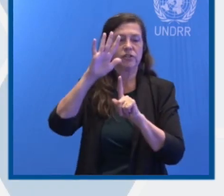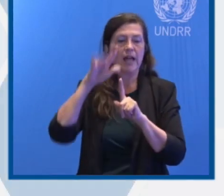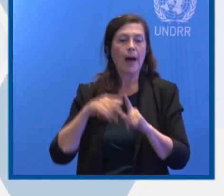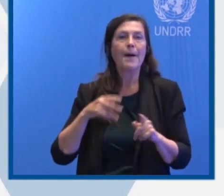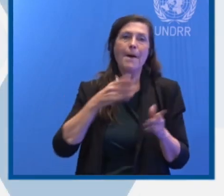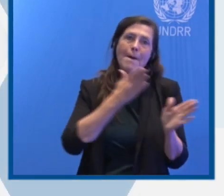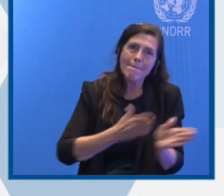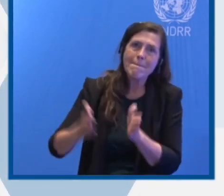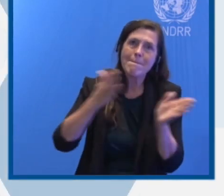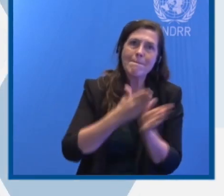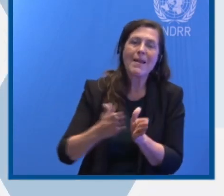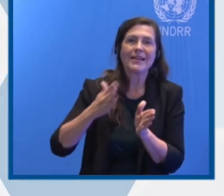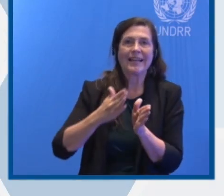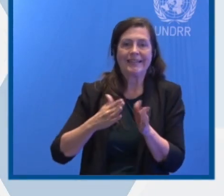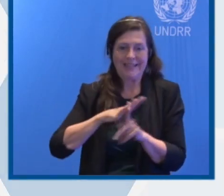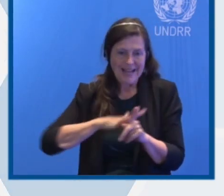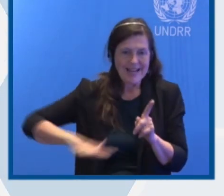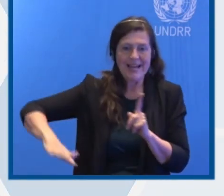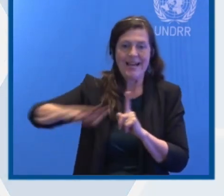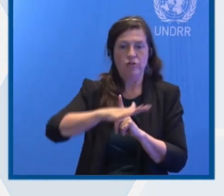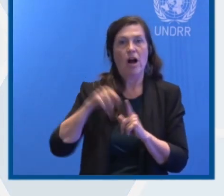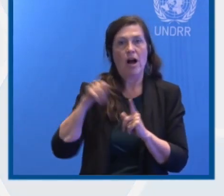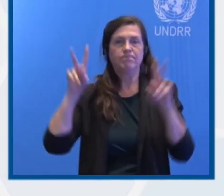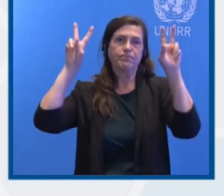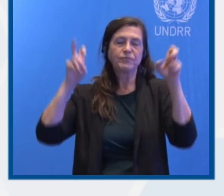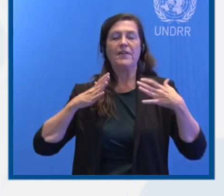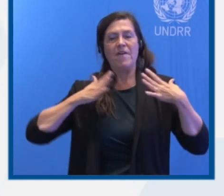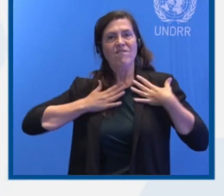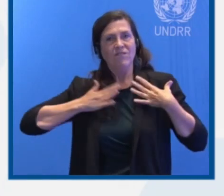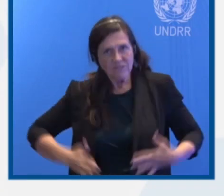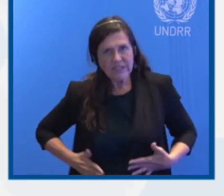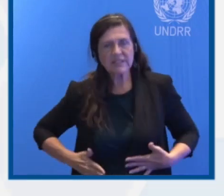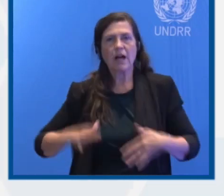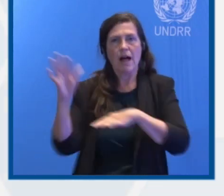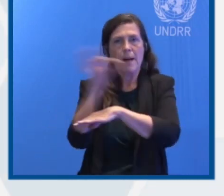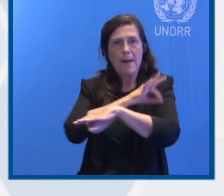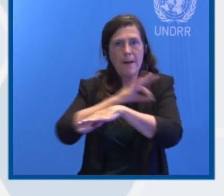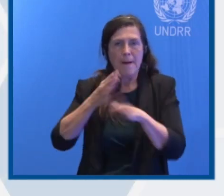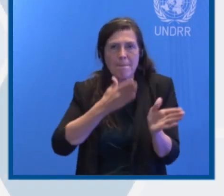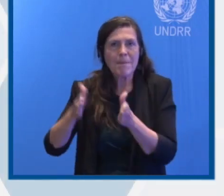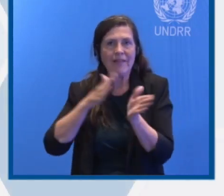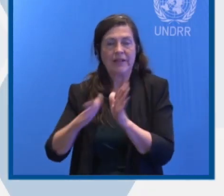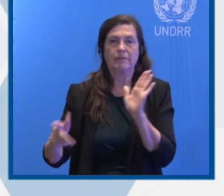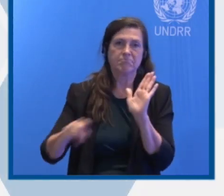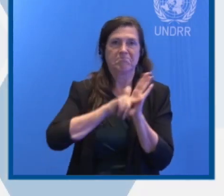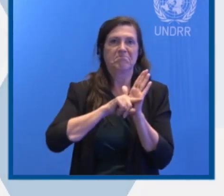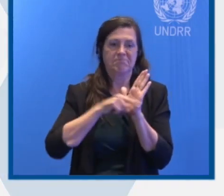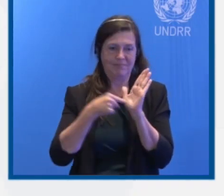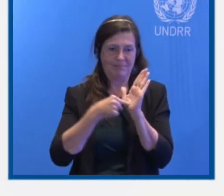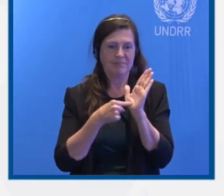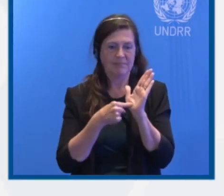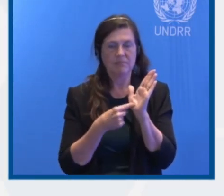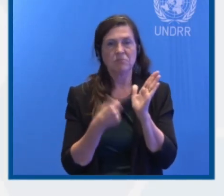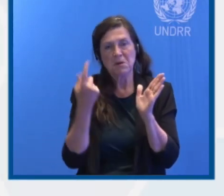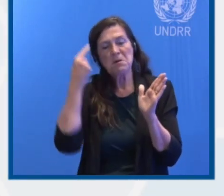in 2020. The land use plans influence the location, design,